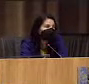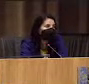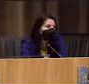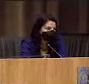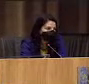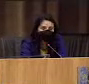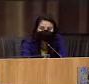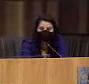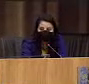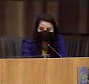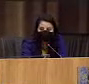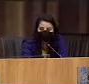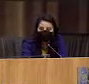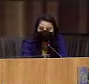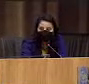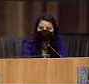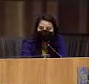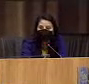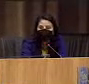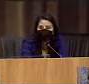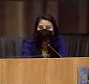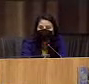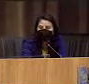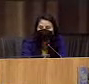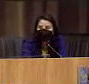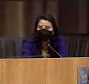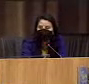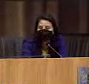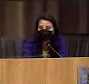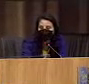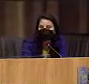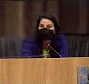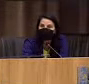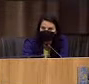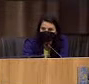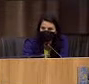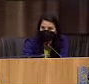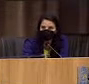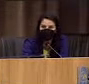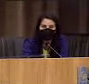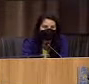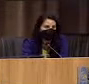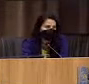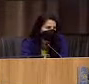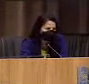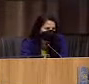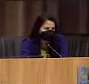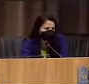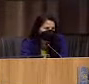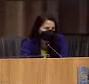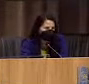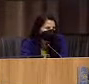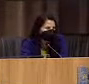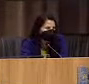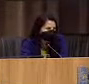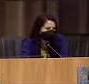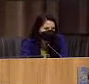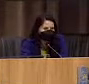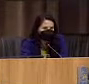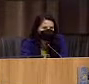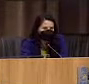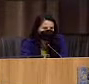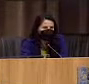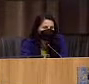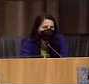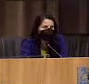service facilities, 3 psychosocial centers, and 1 center for